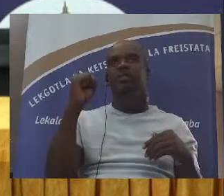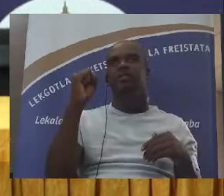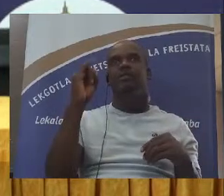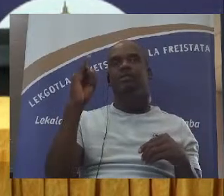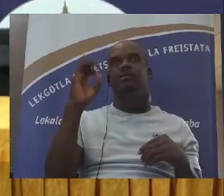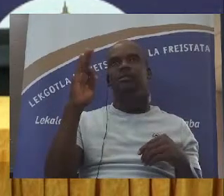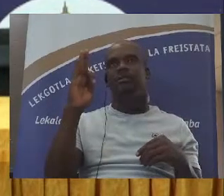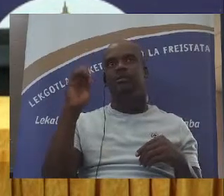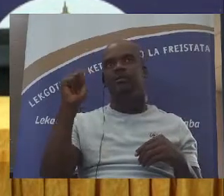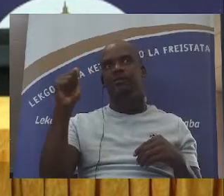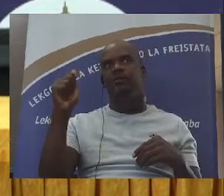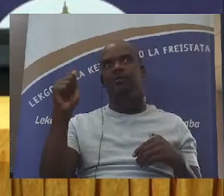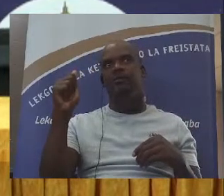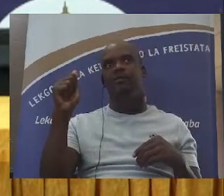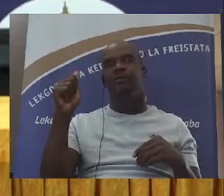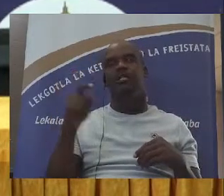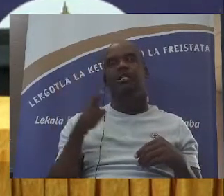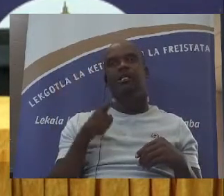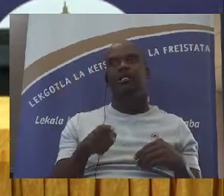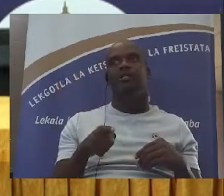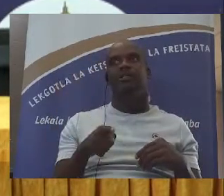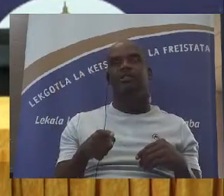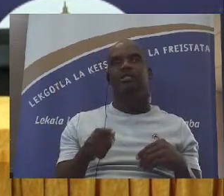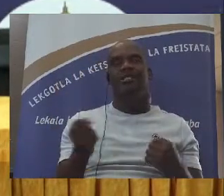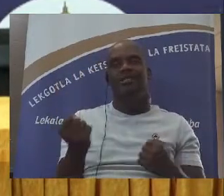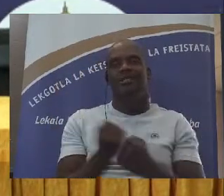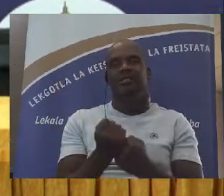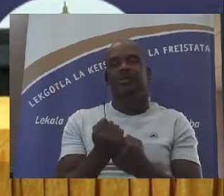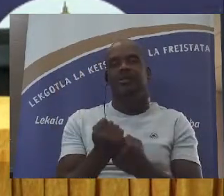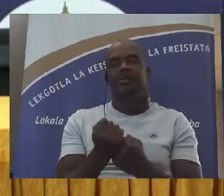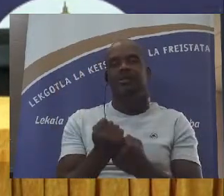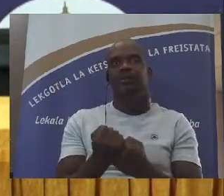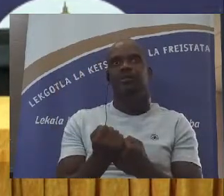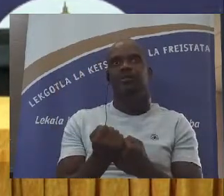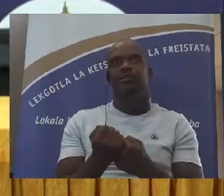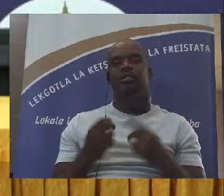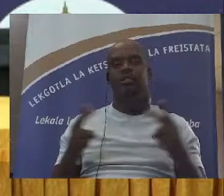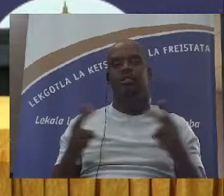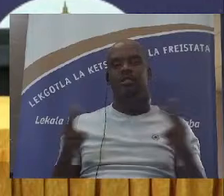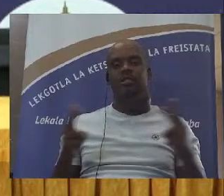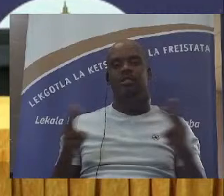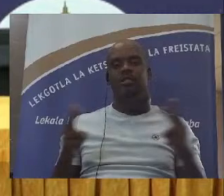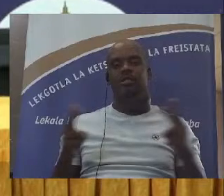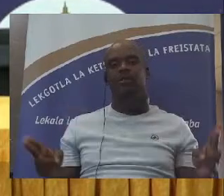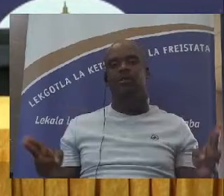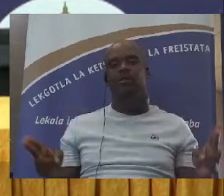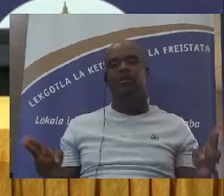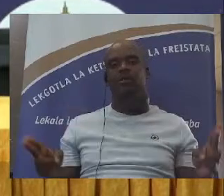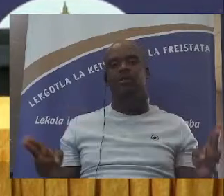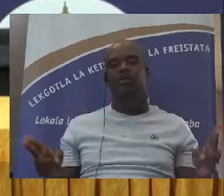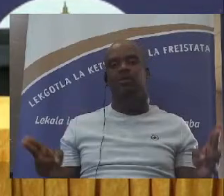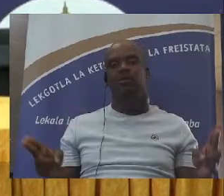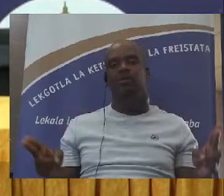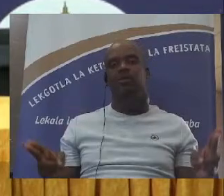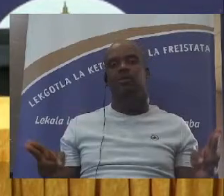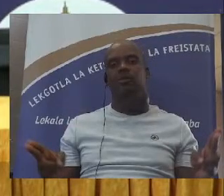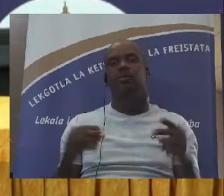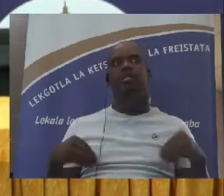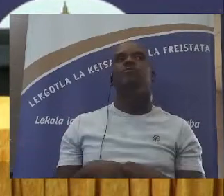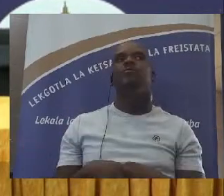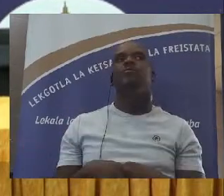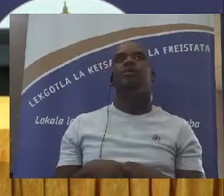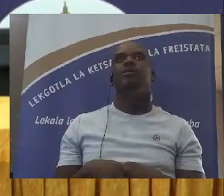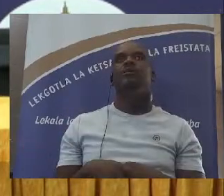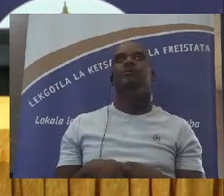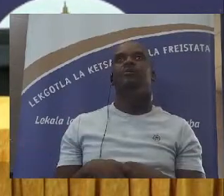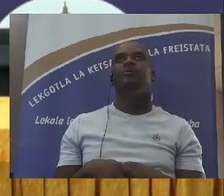for small enterprises. And we want to broaden that and we want to broaden the products that's available through that.